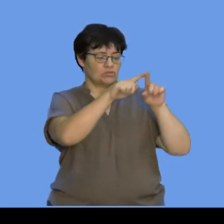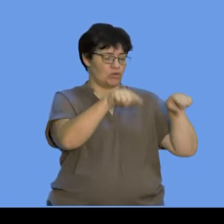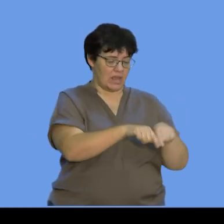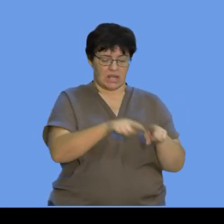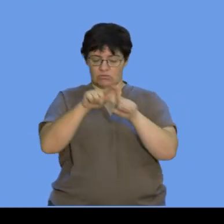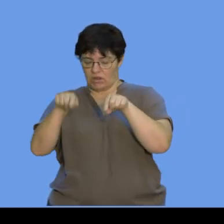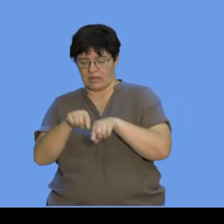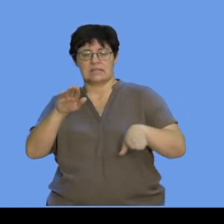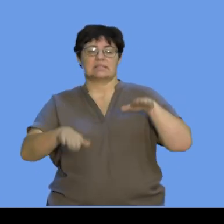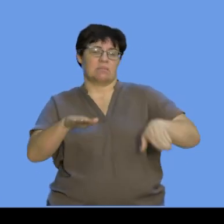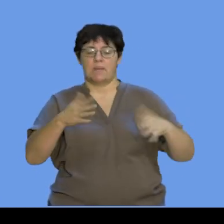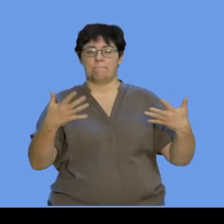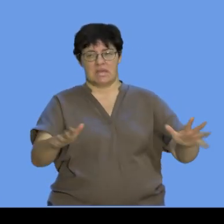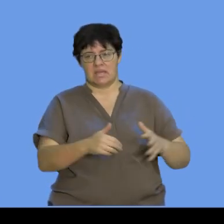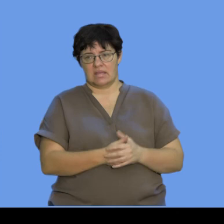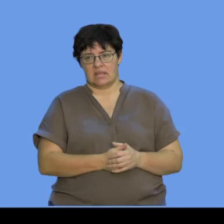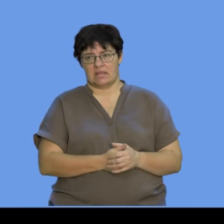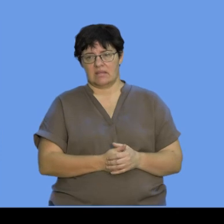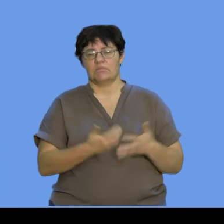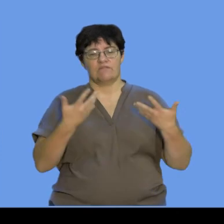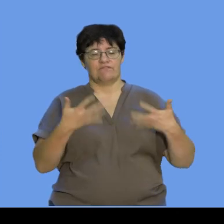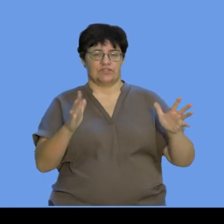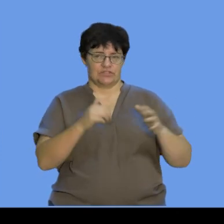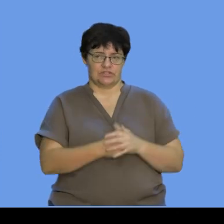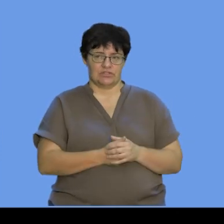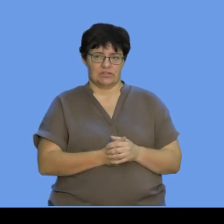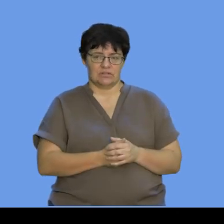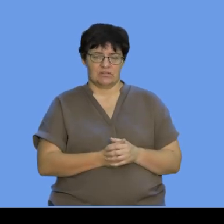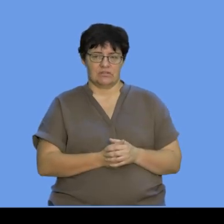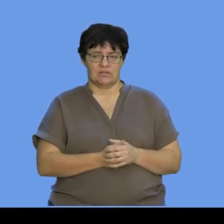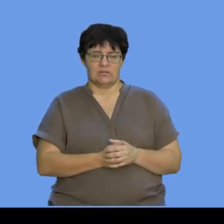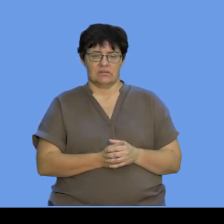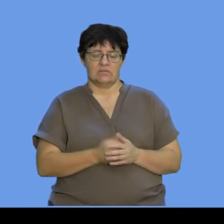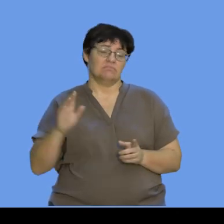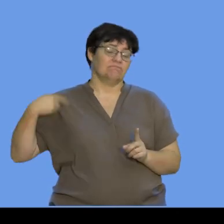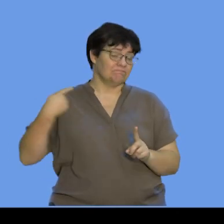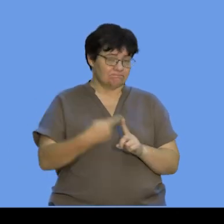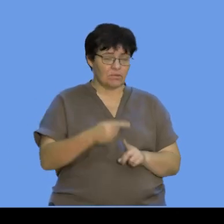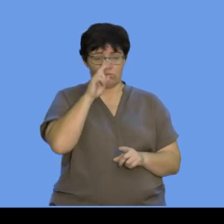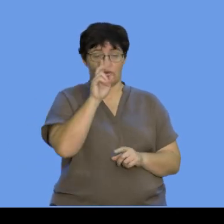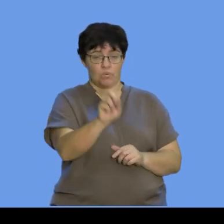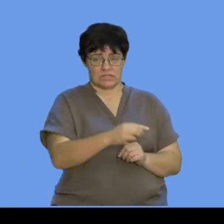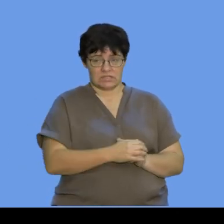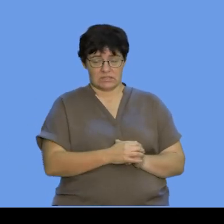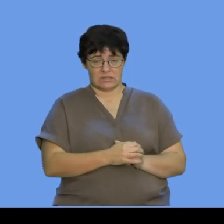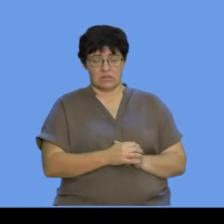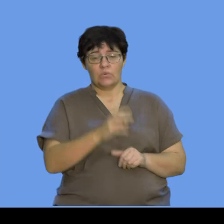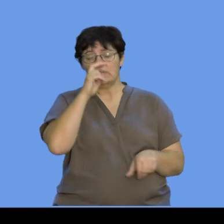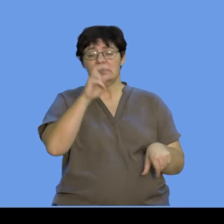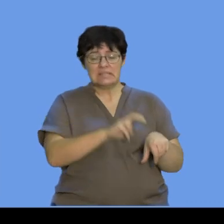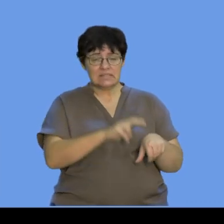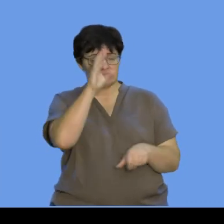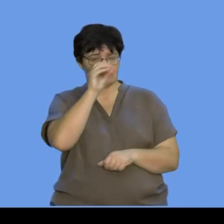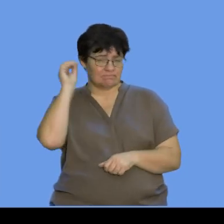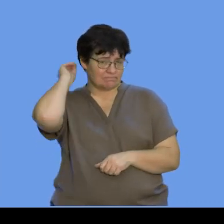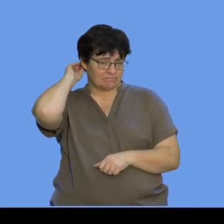prove that 2 triangles are similar and then you will be done with that. Guys, so far what we've looked at